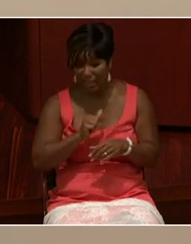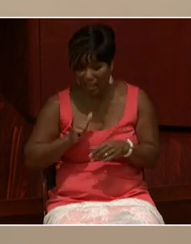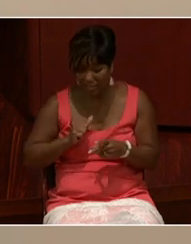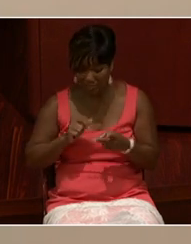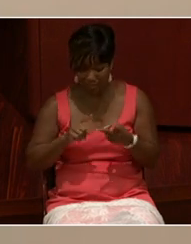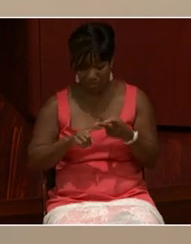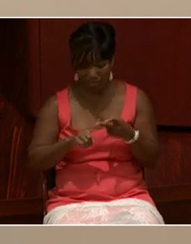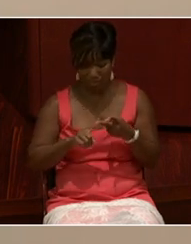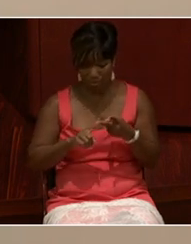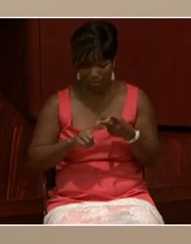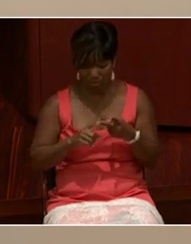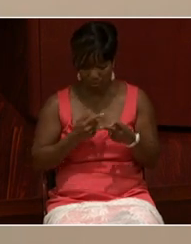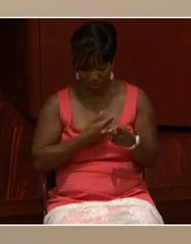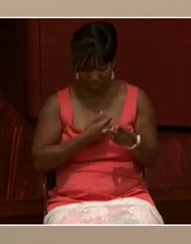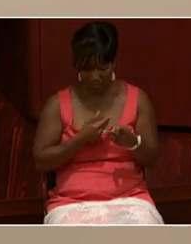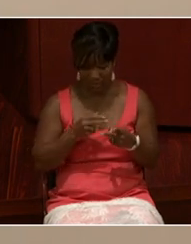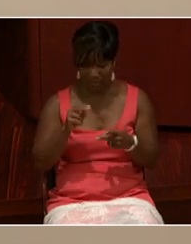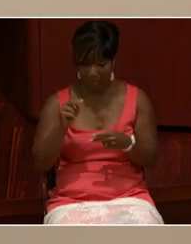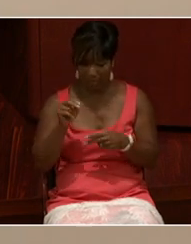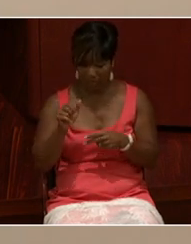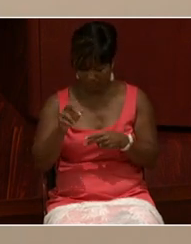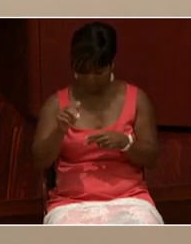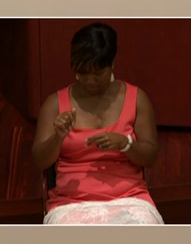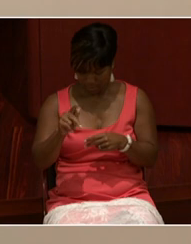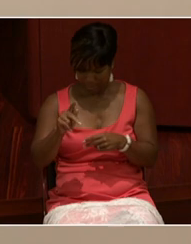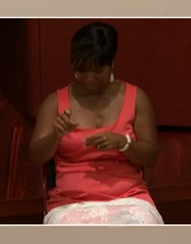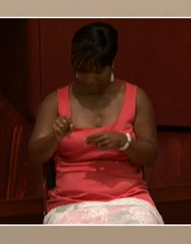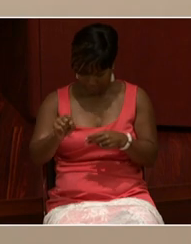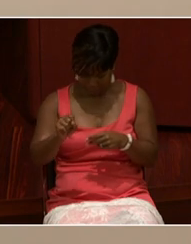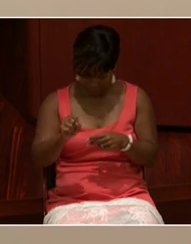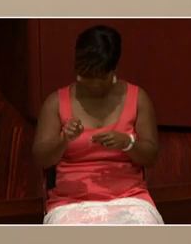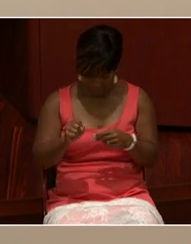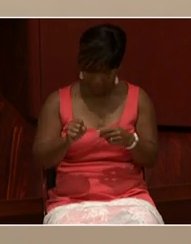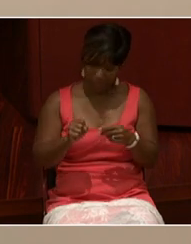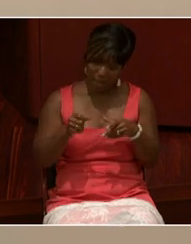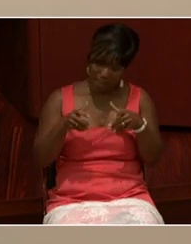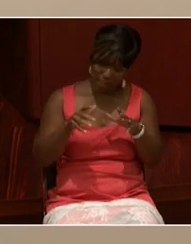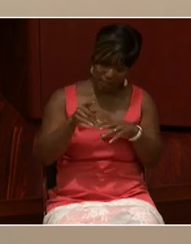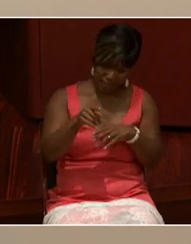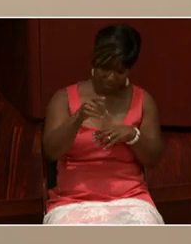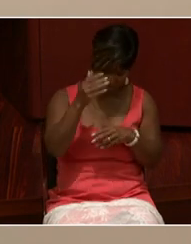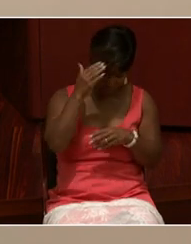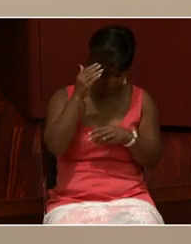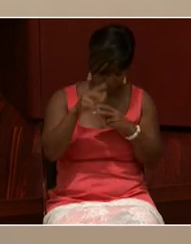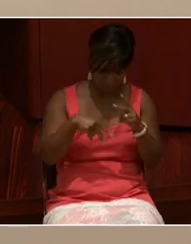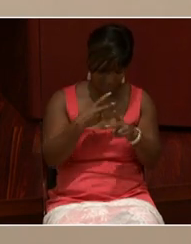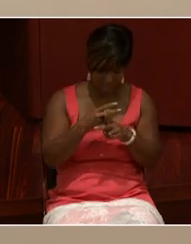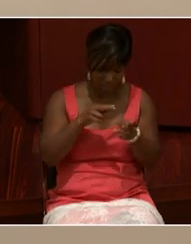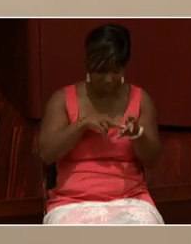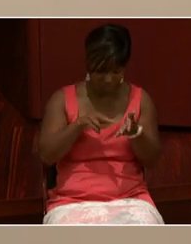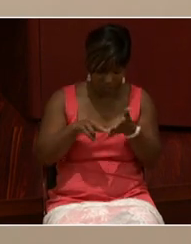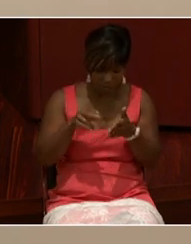or us at the National Archives of Kansas City, and let